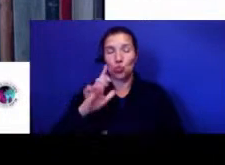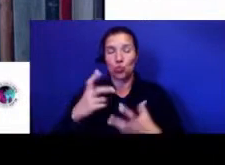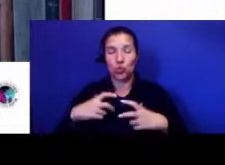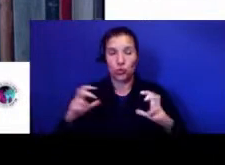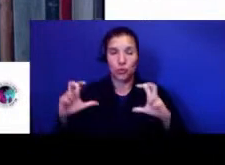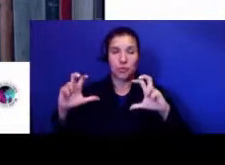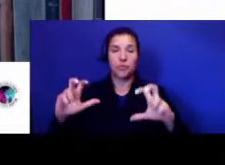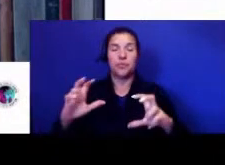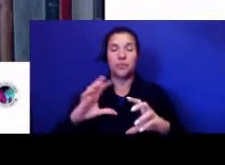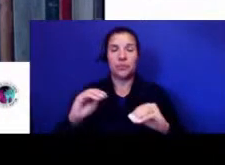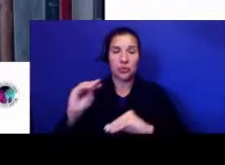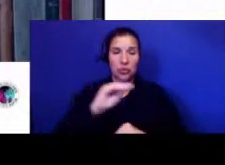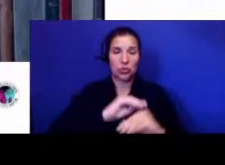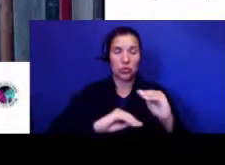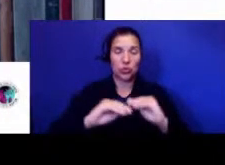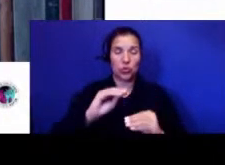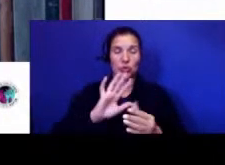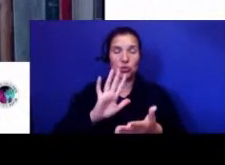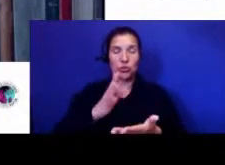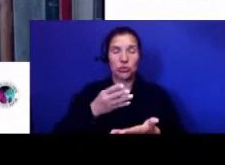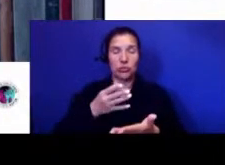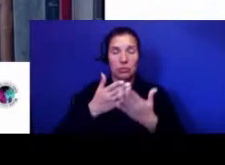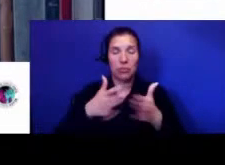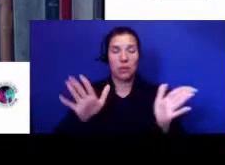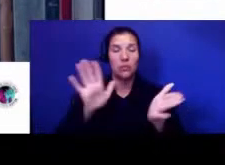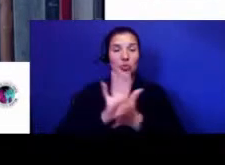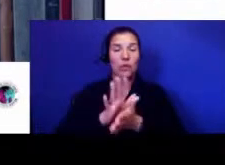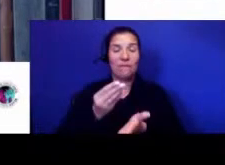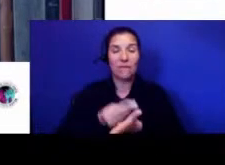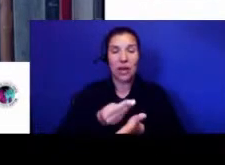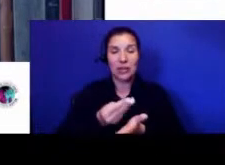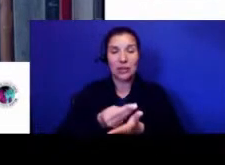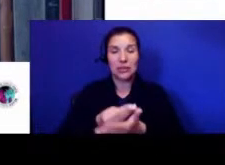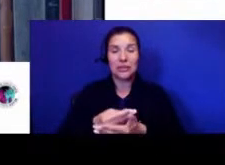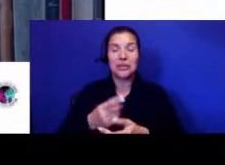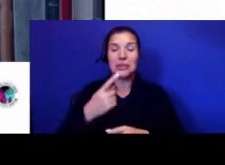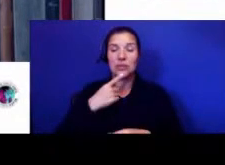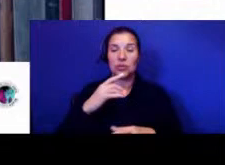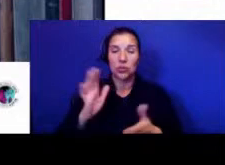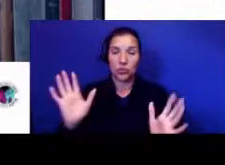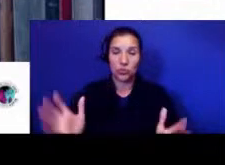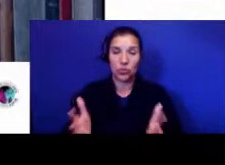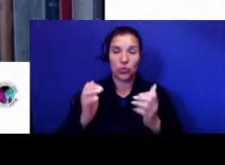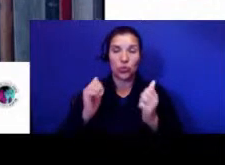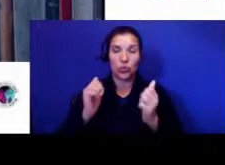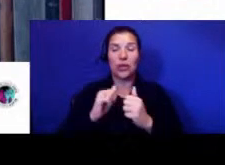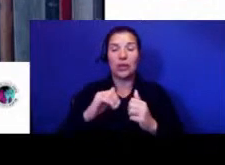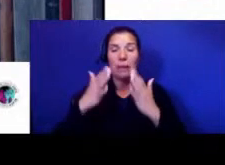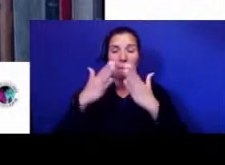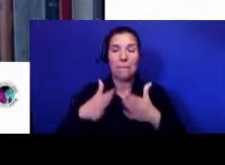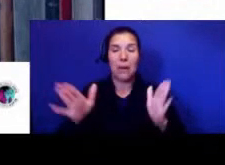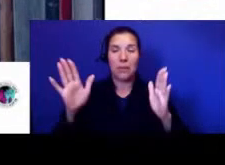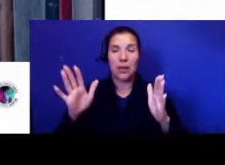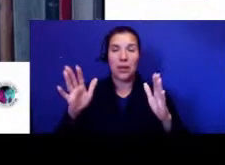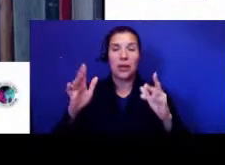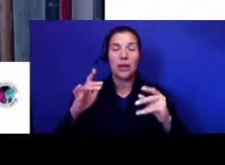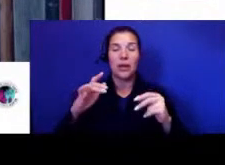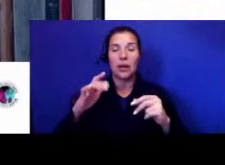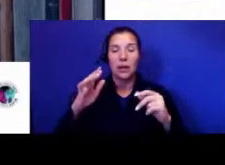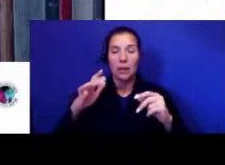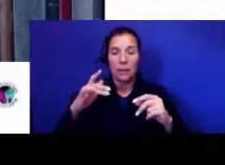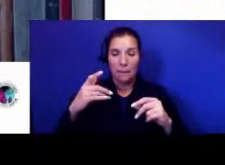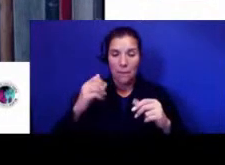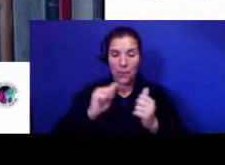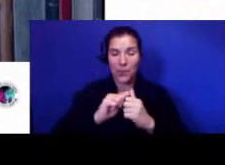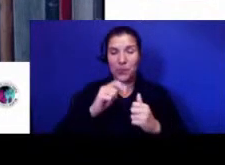and redistributes public school funds. You can push for budget proposals that invest funds into what students really